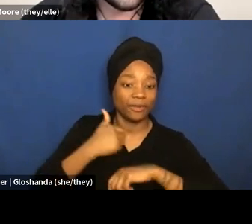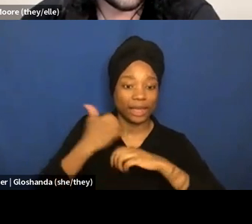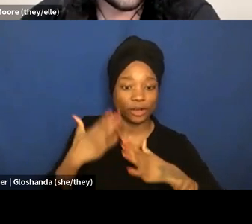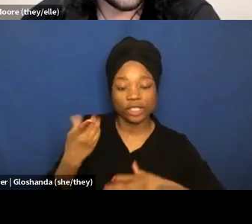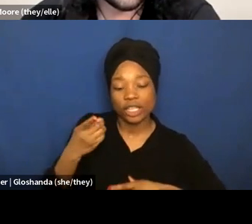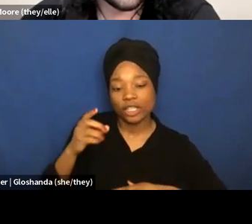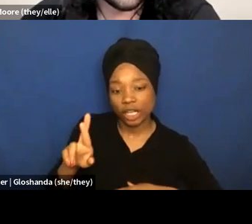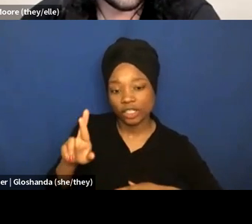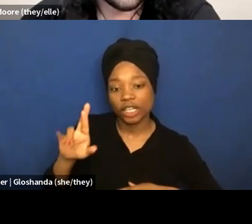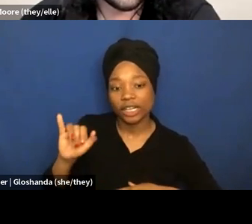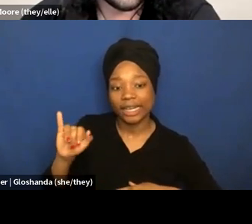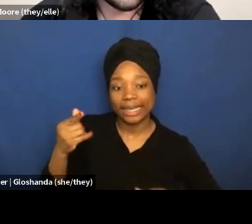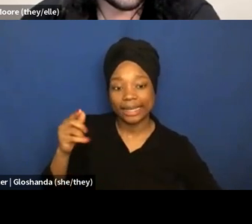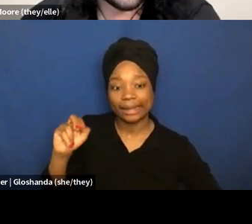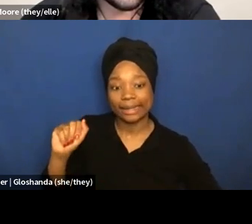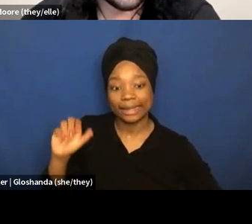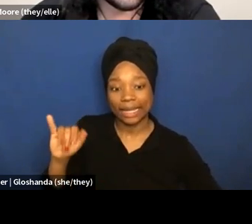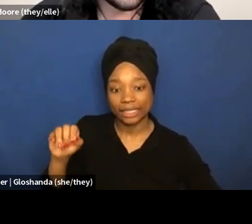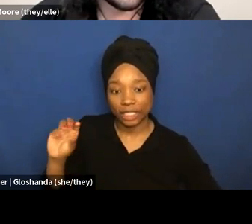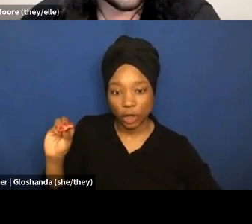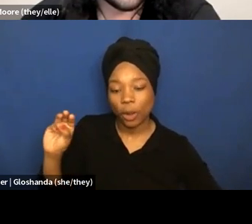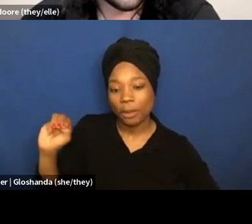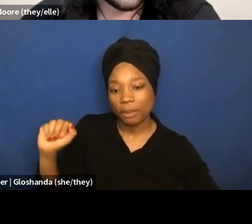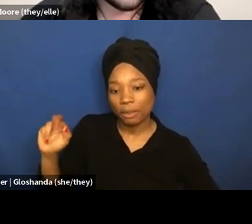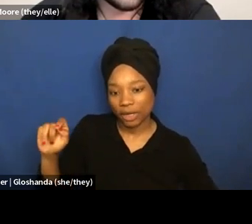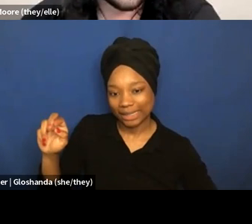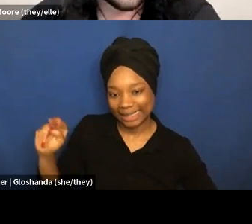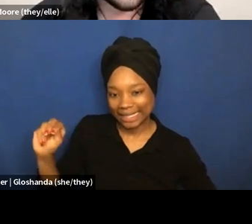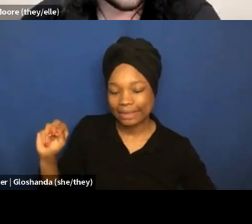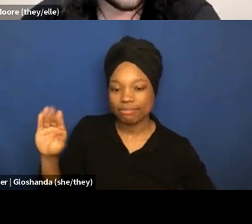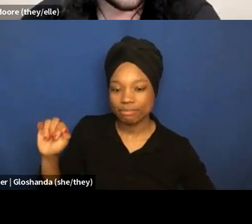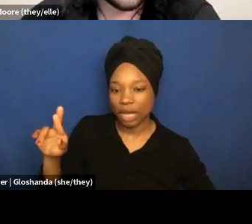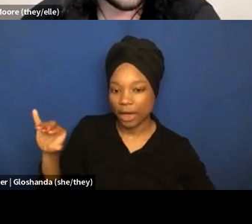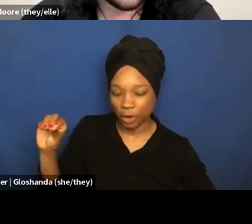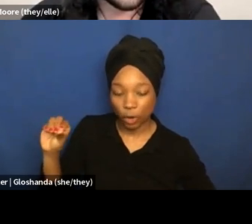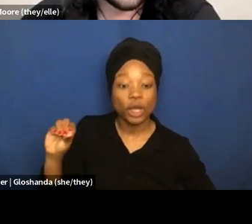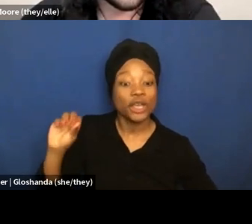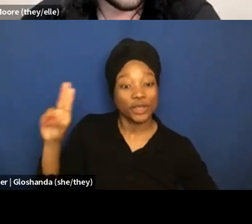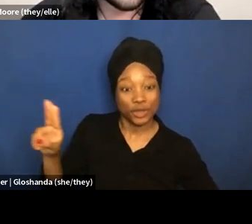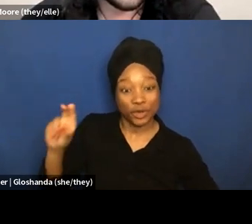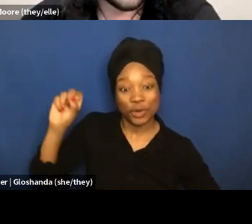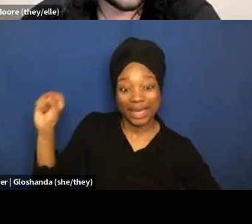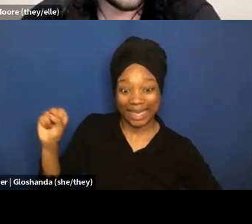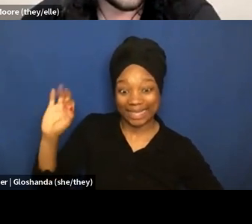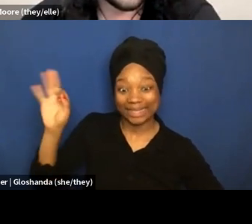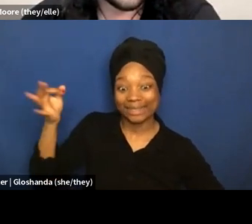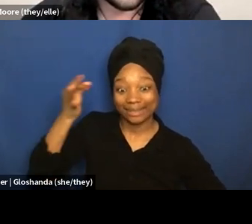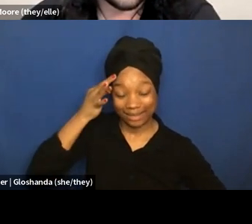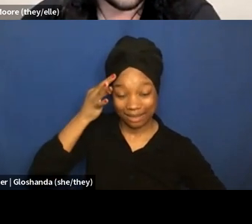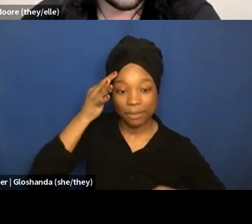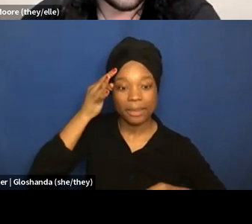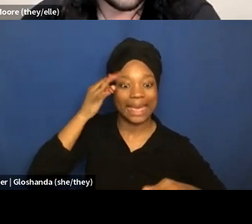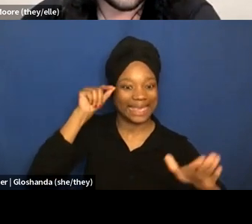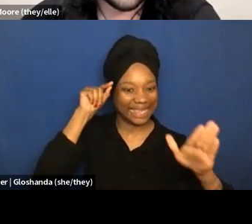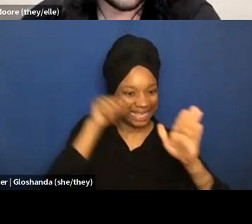Baró, who was assassinated by the US federal government, right? For a psychologist to be assassinated by